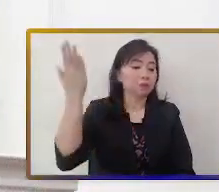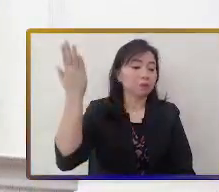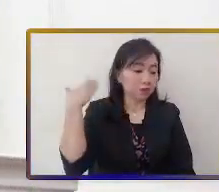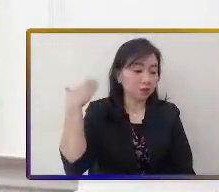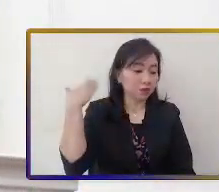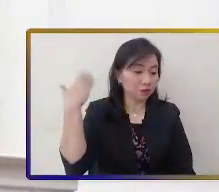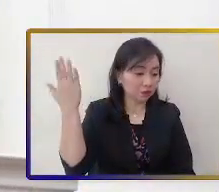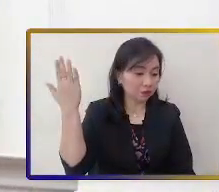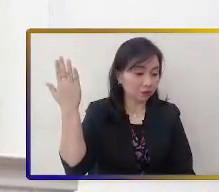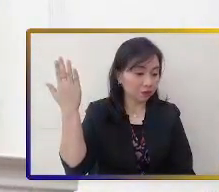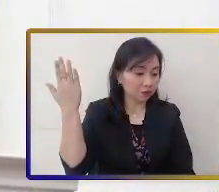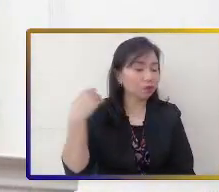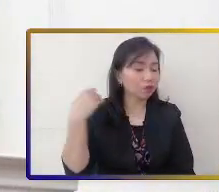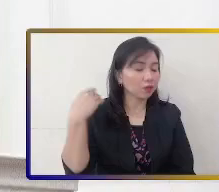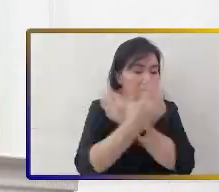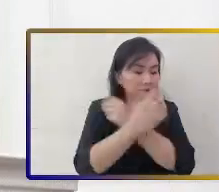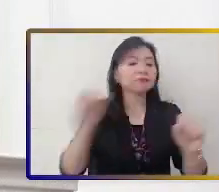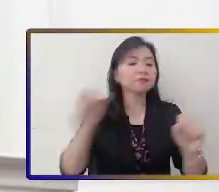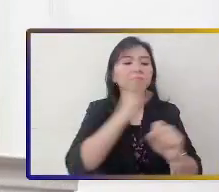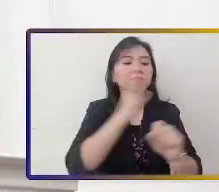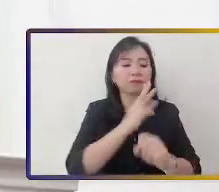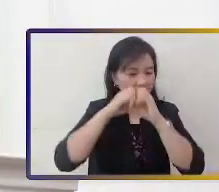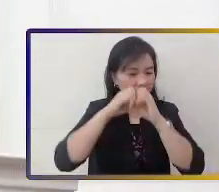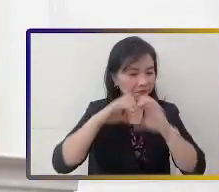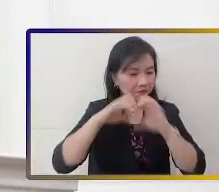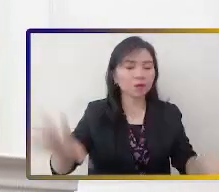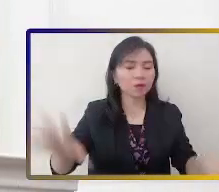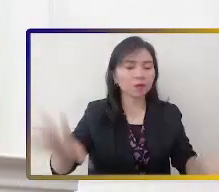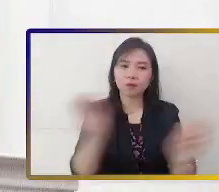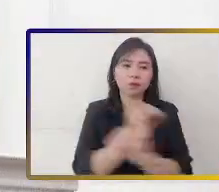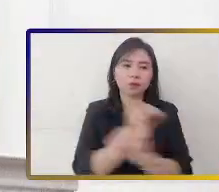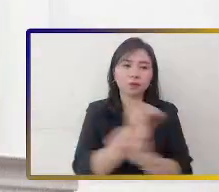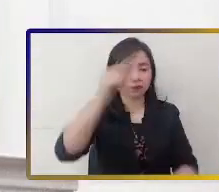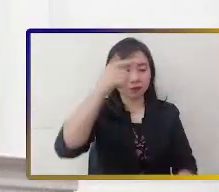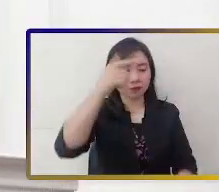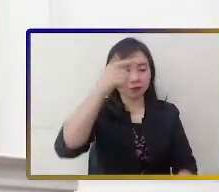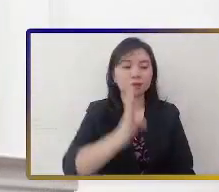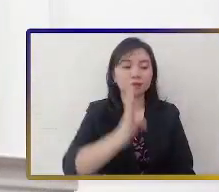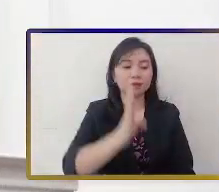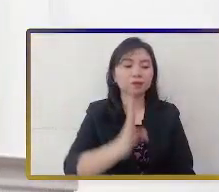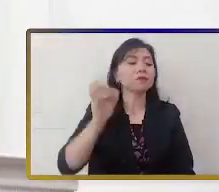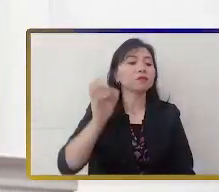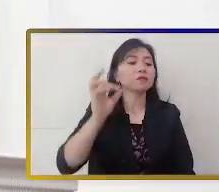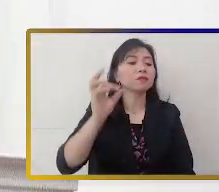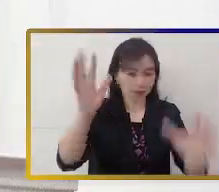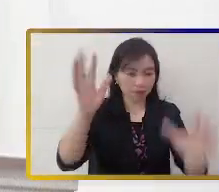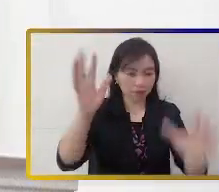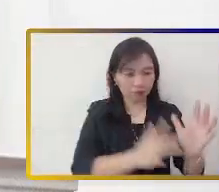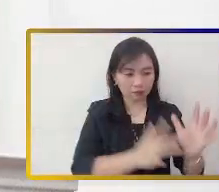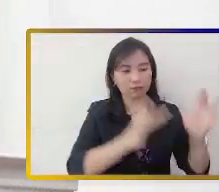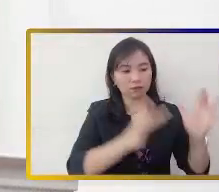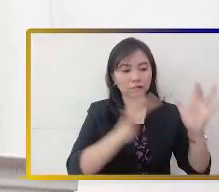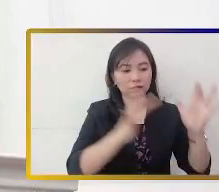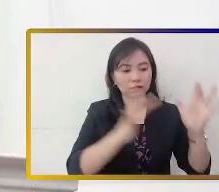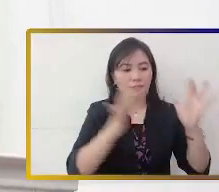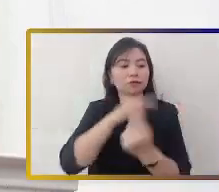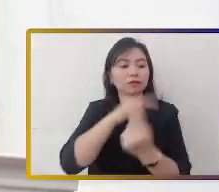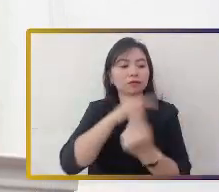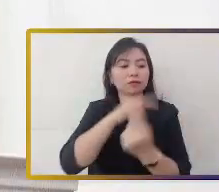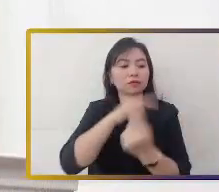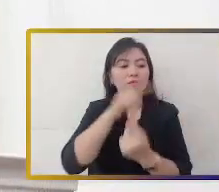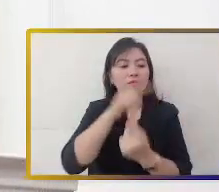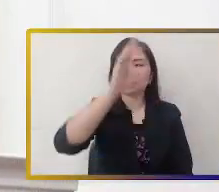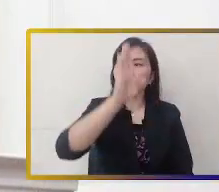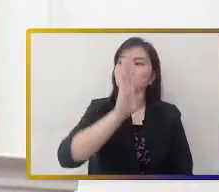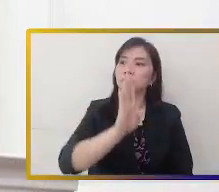I was lost and undone without God or his Son.